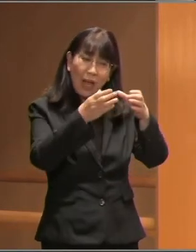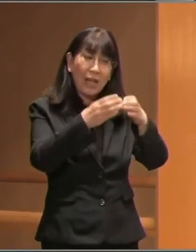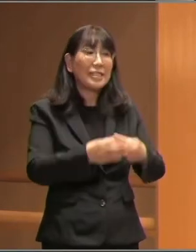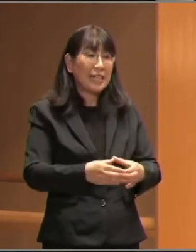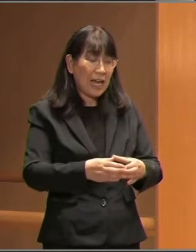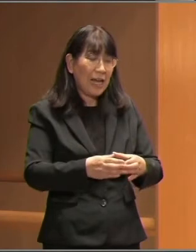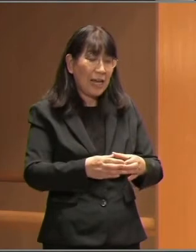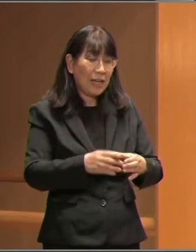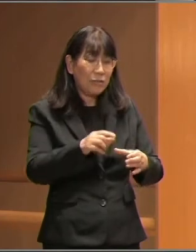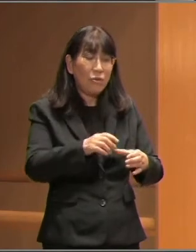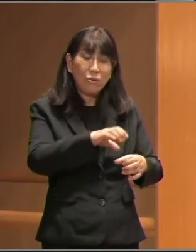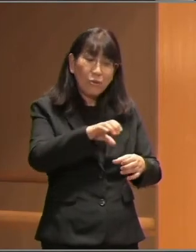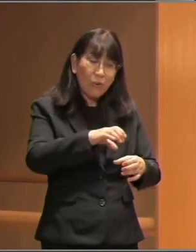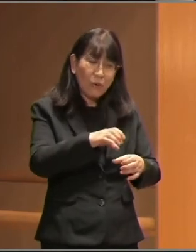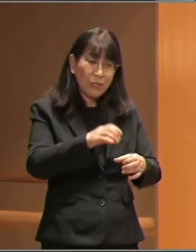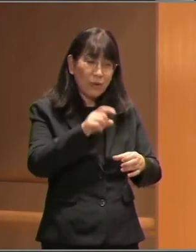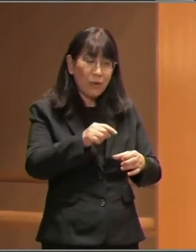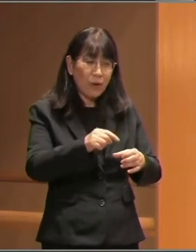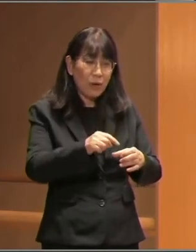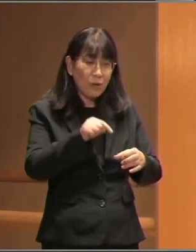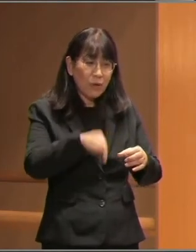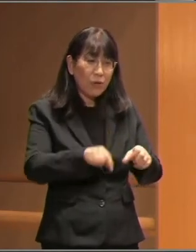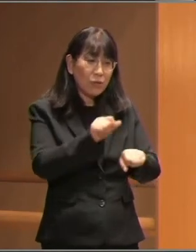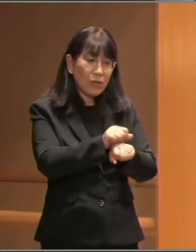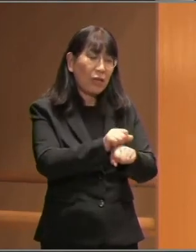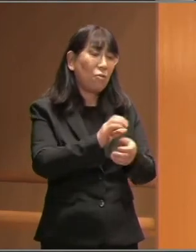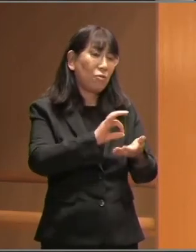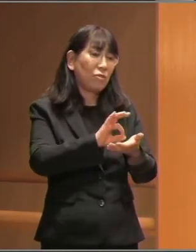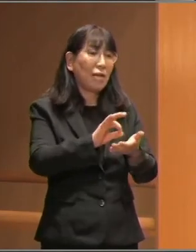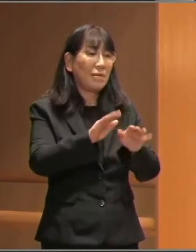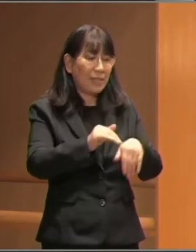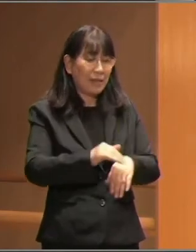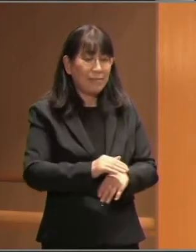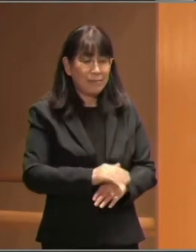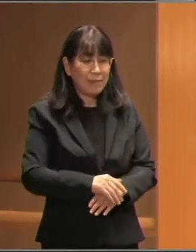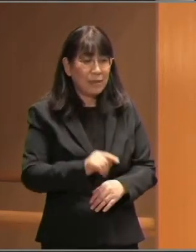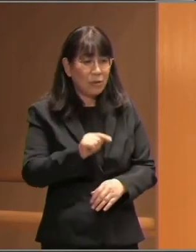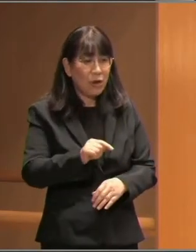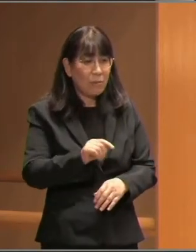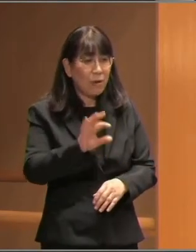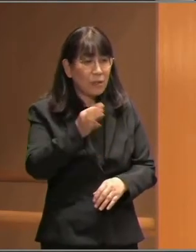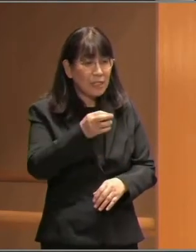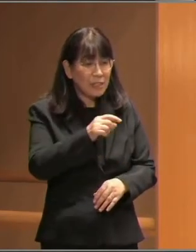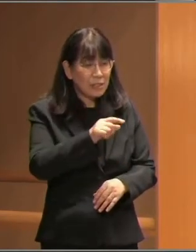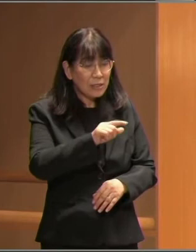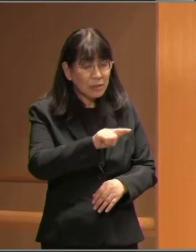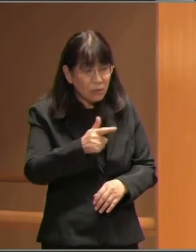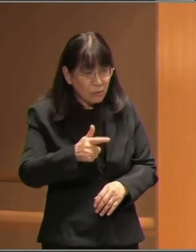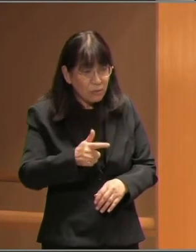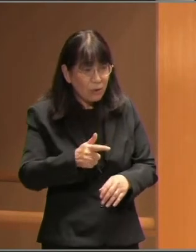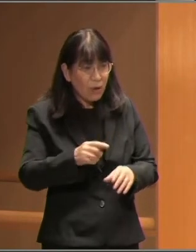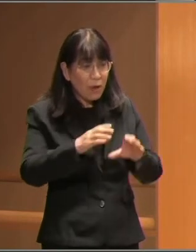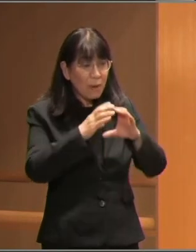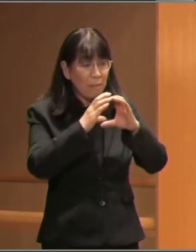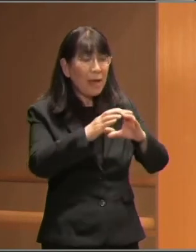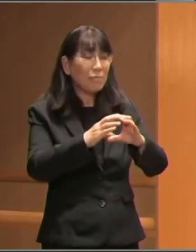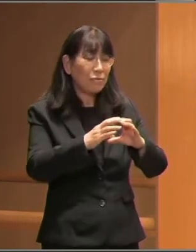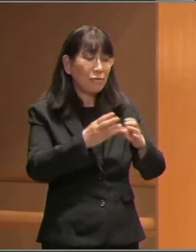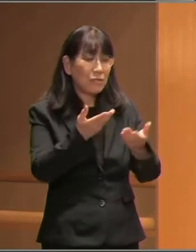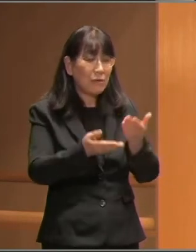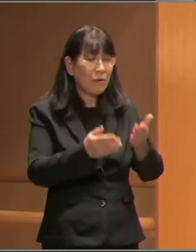and this pile can be, so this material was used for